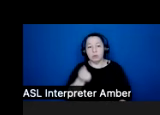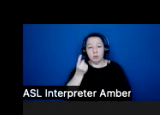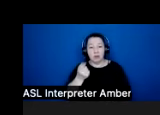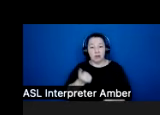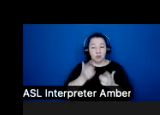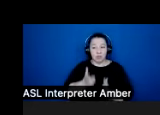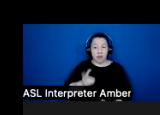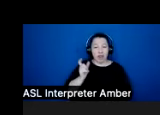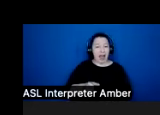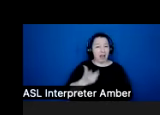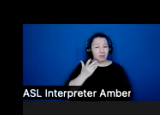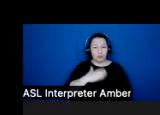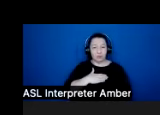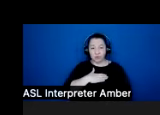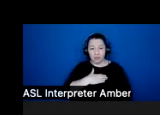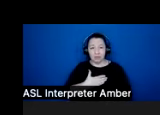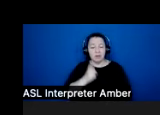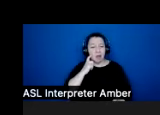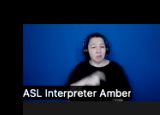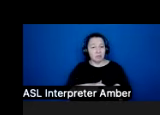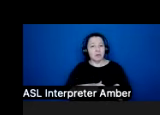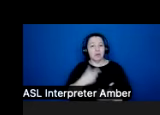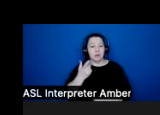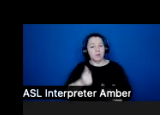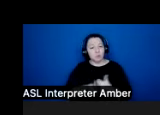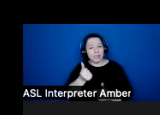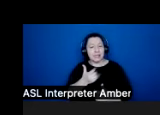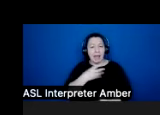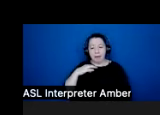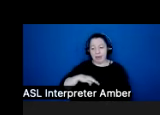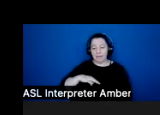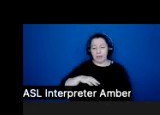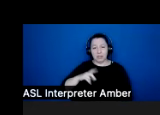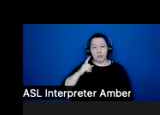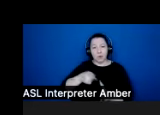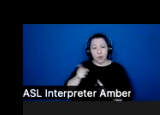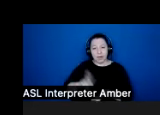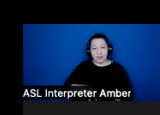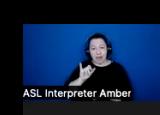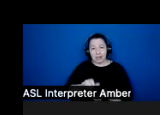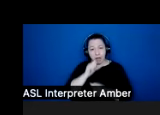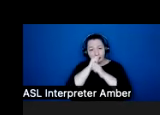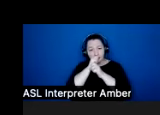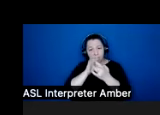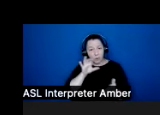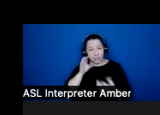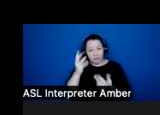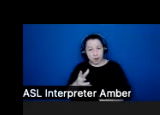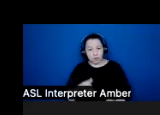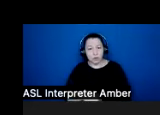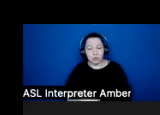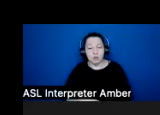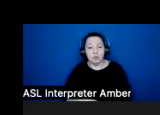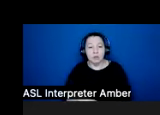and understand the risks and benefits of signing the release of confidential information. Victims informed